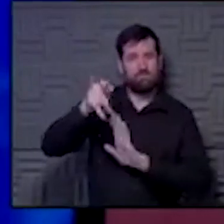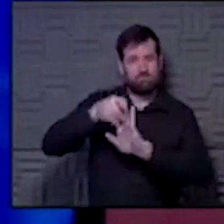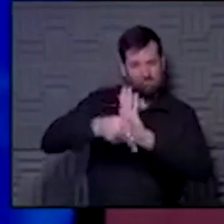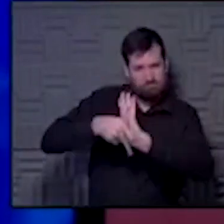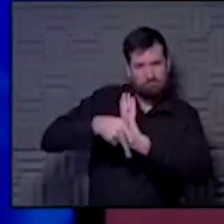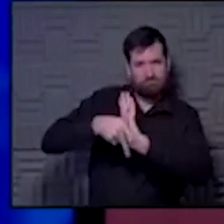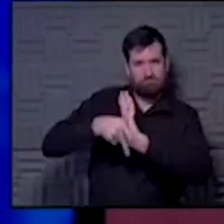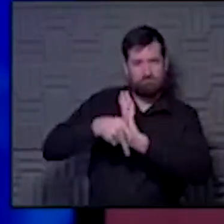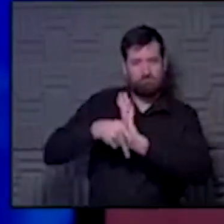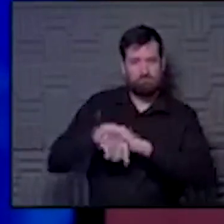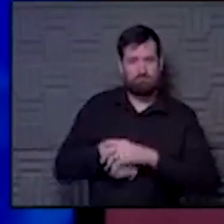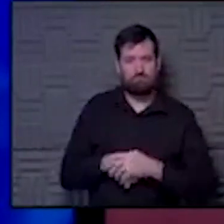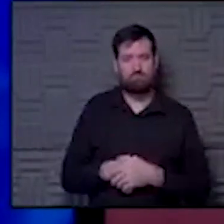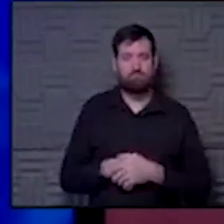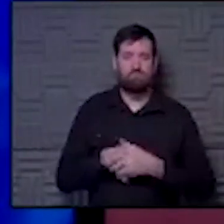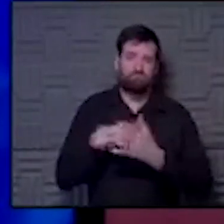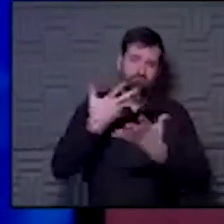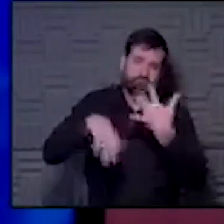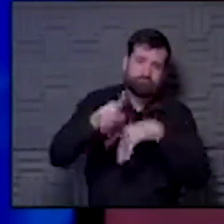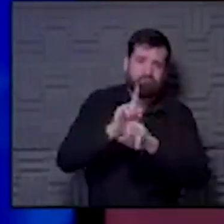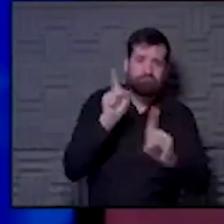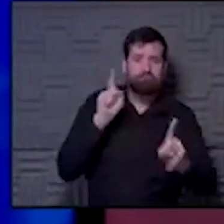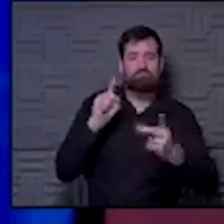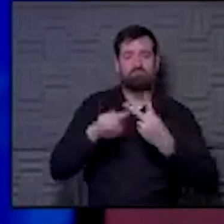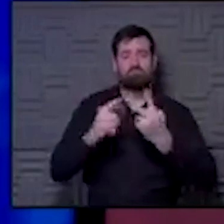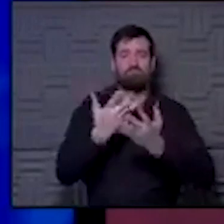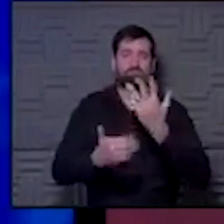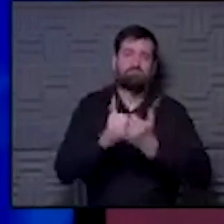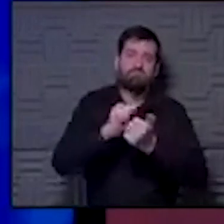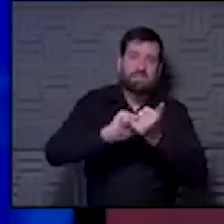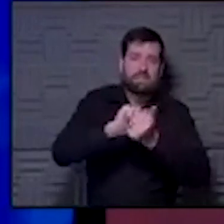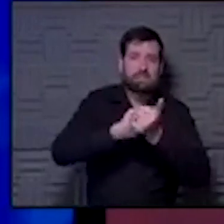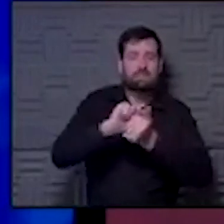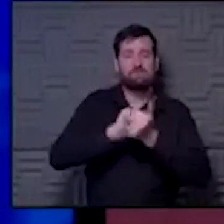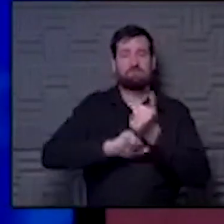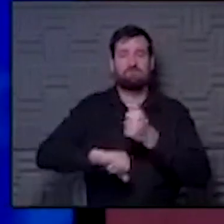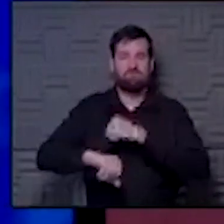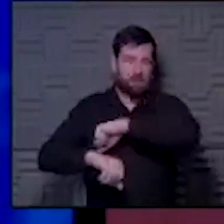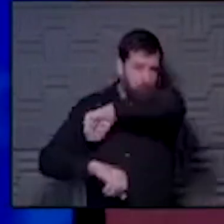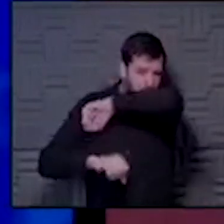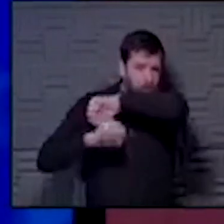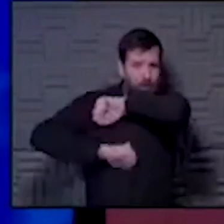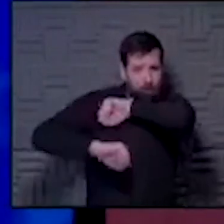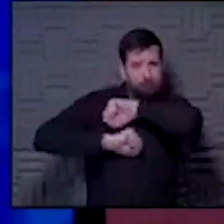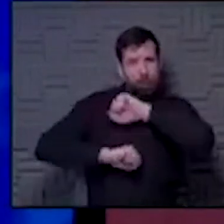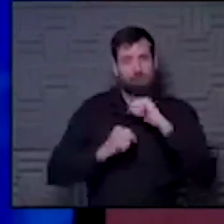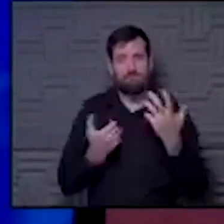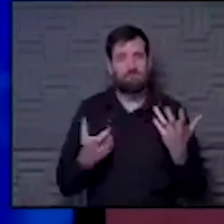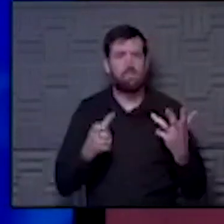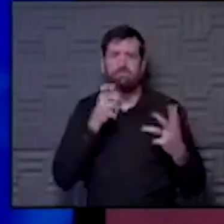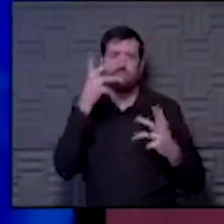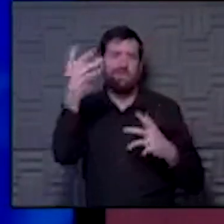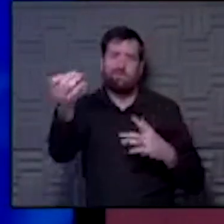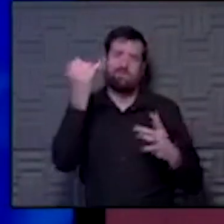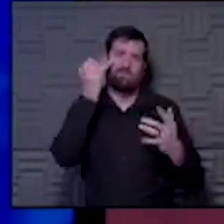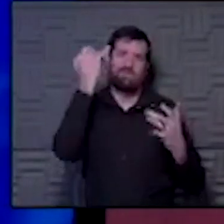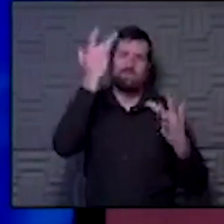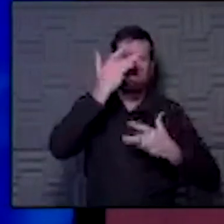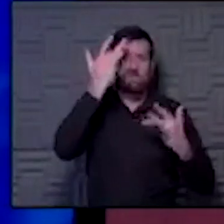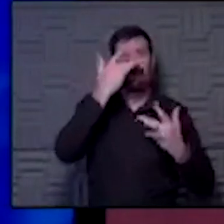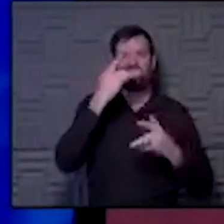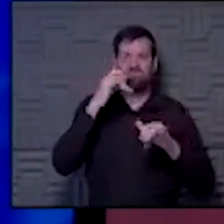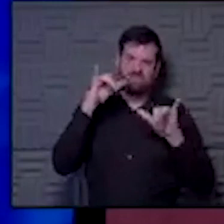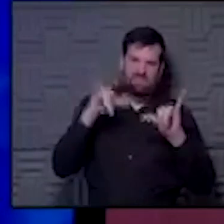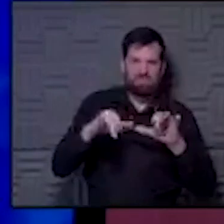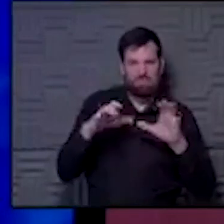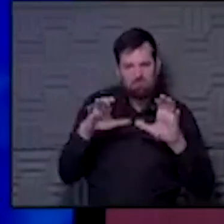right? Keep your distance. Wash your hands. Cough into your elbow. Don't go out if you're sick. Stay